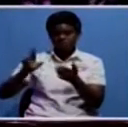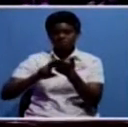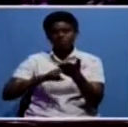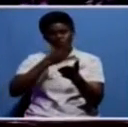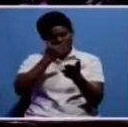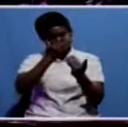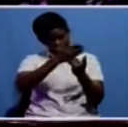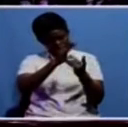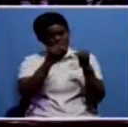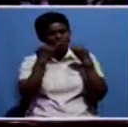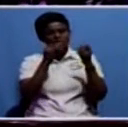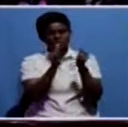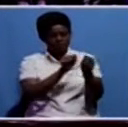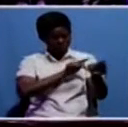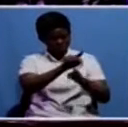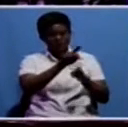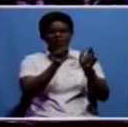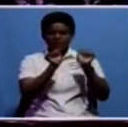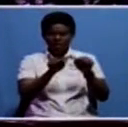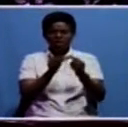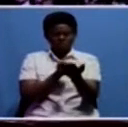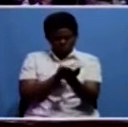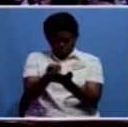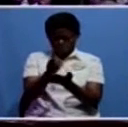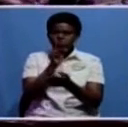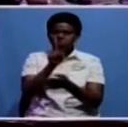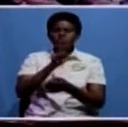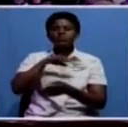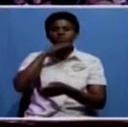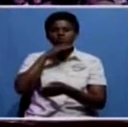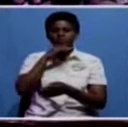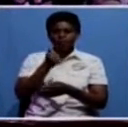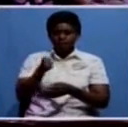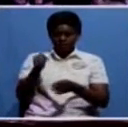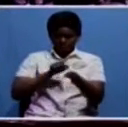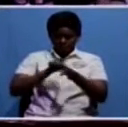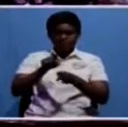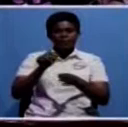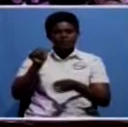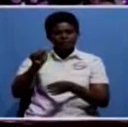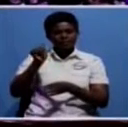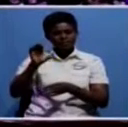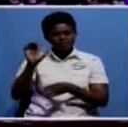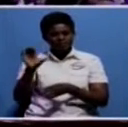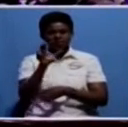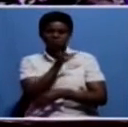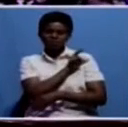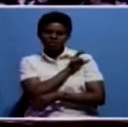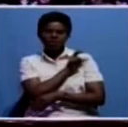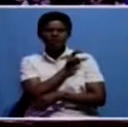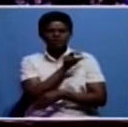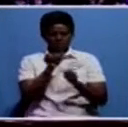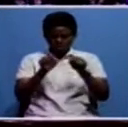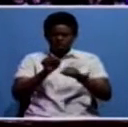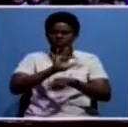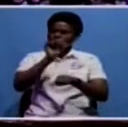with the professionals where they can be honest enough so that those other professionals, the SCC, the police and others, can also do